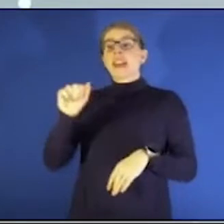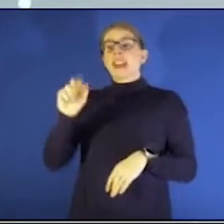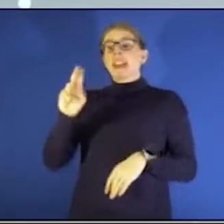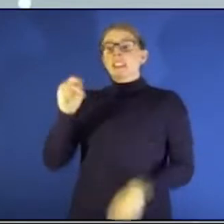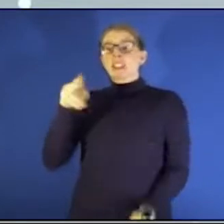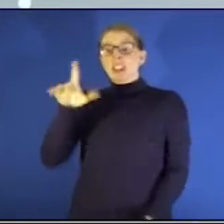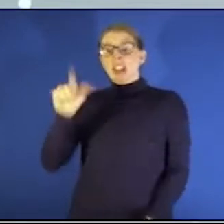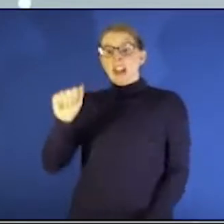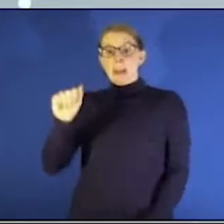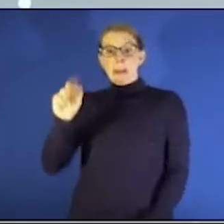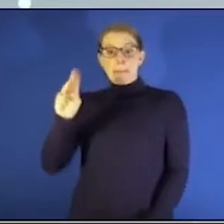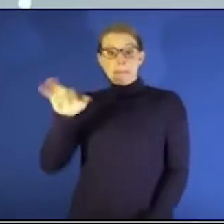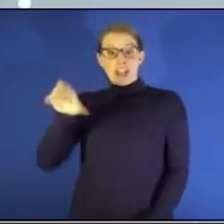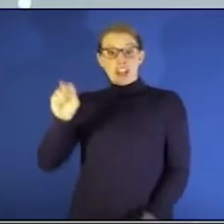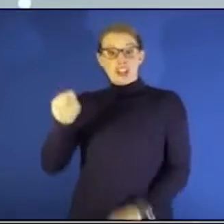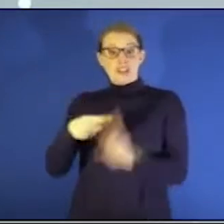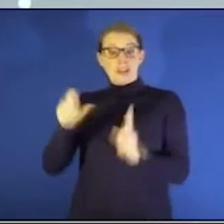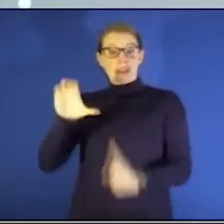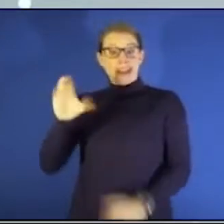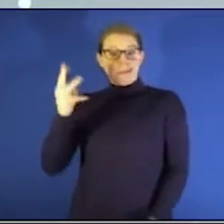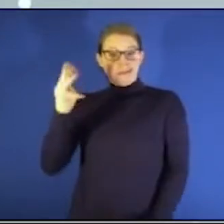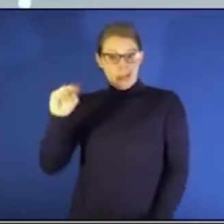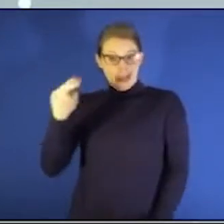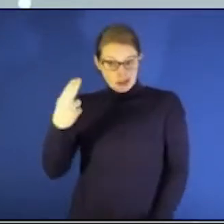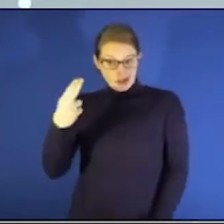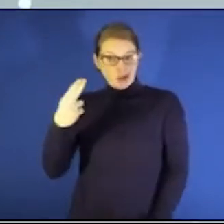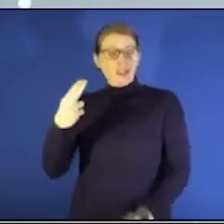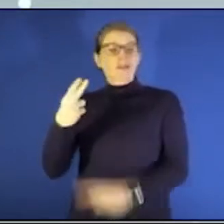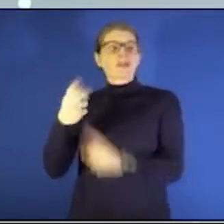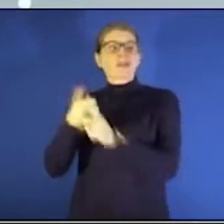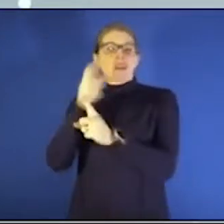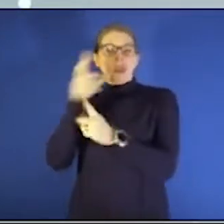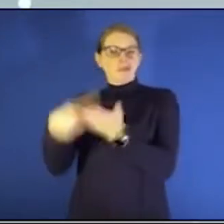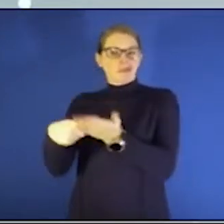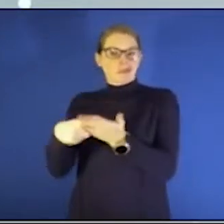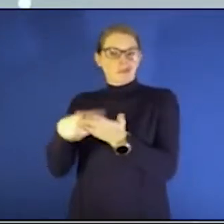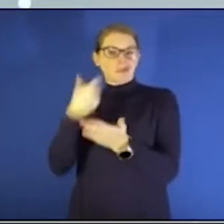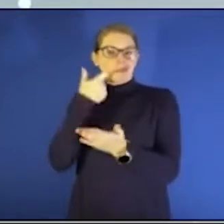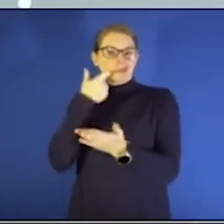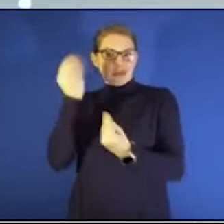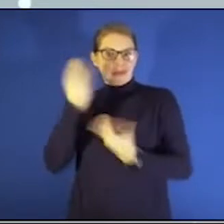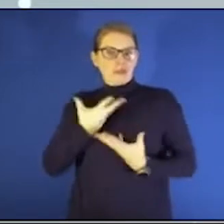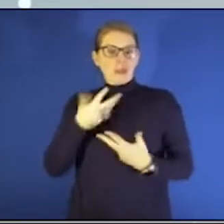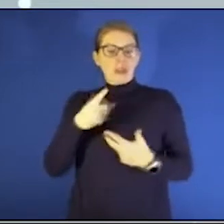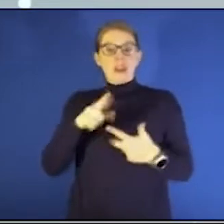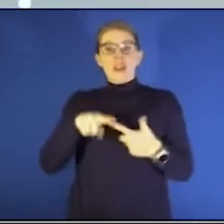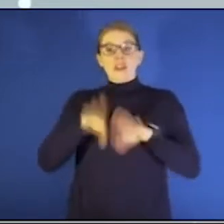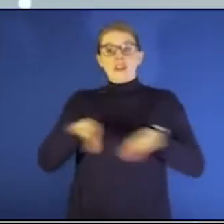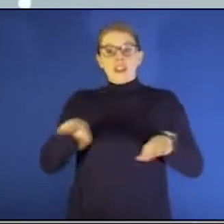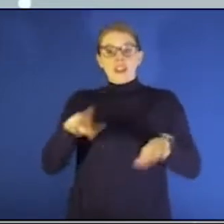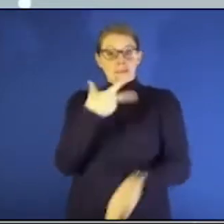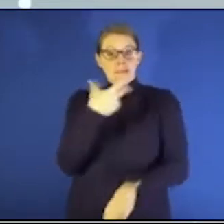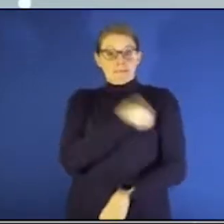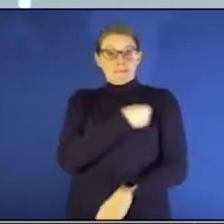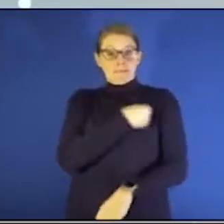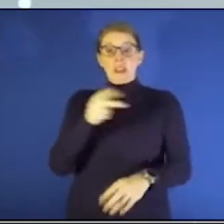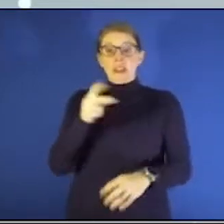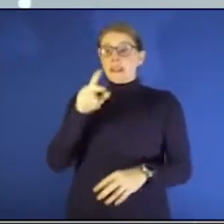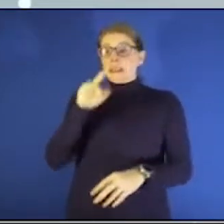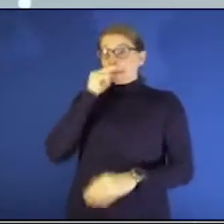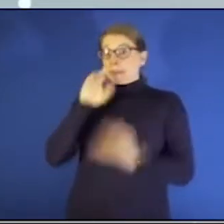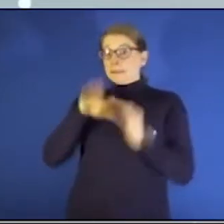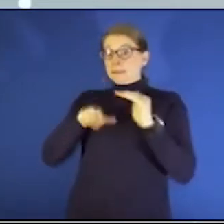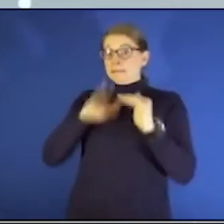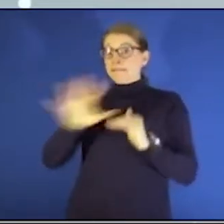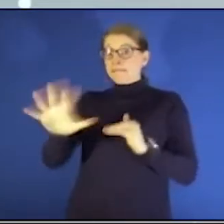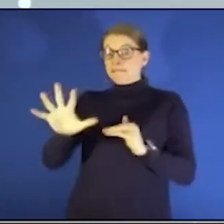latest from Children's Mercy. We're going to talk about childhood vaccinations and when those under 5 may be able to get their